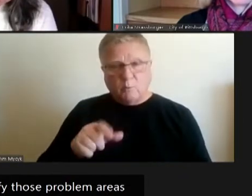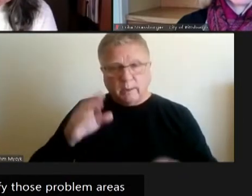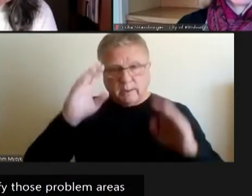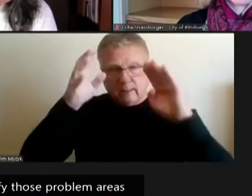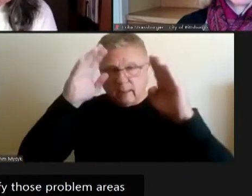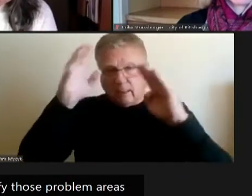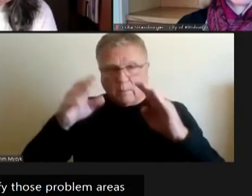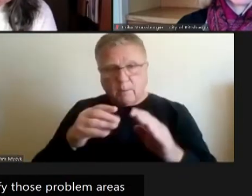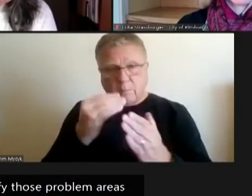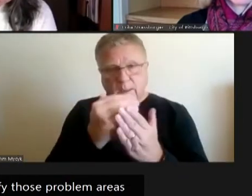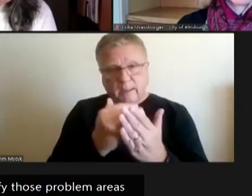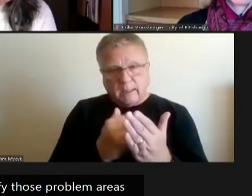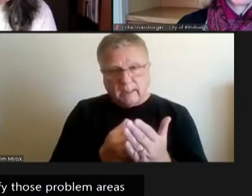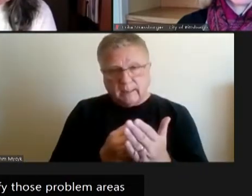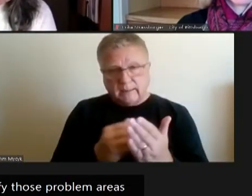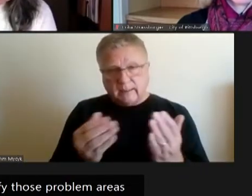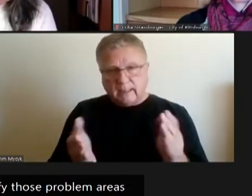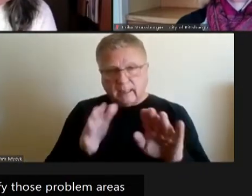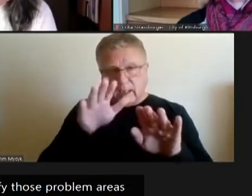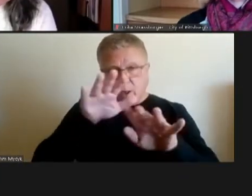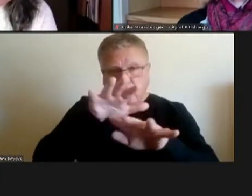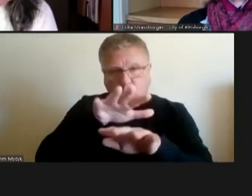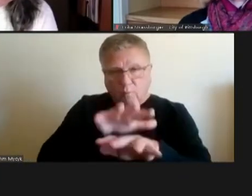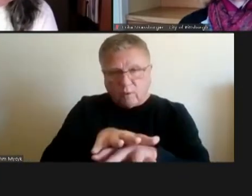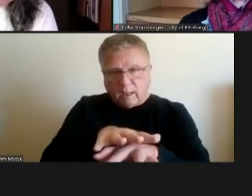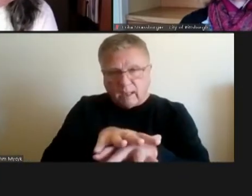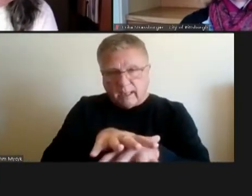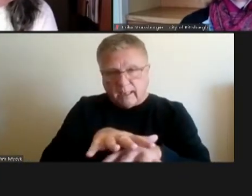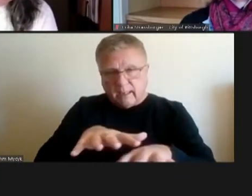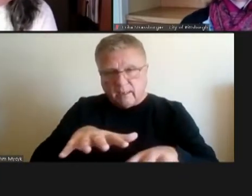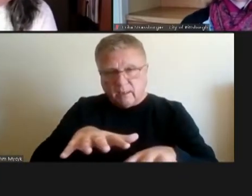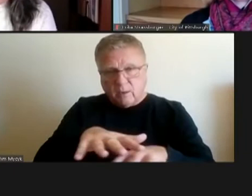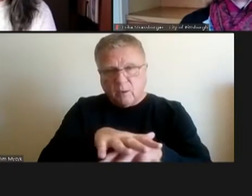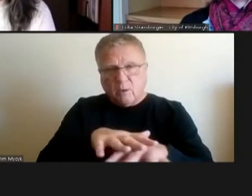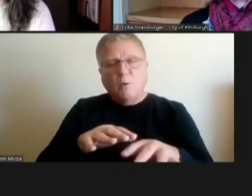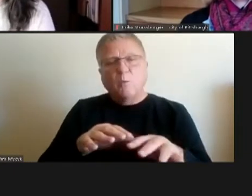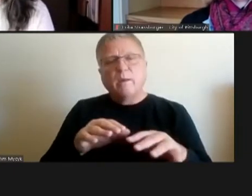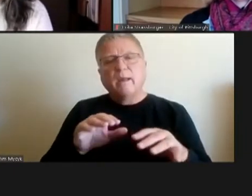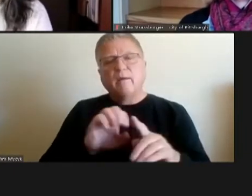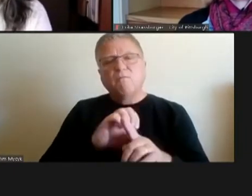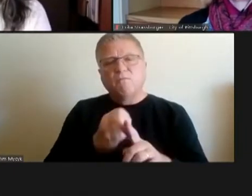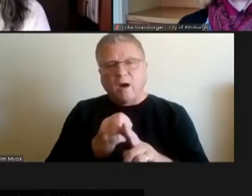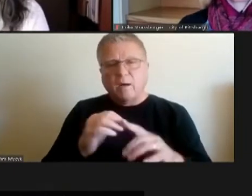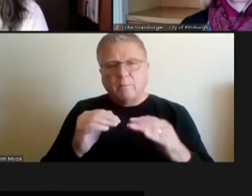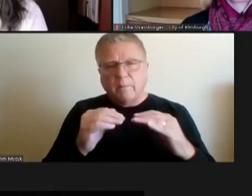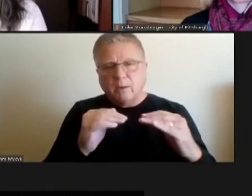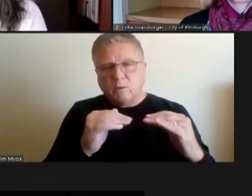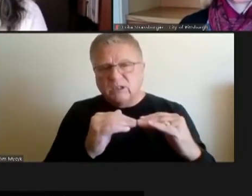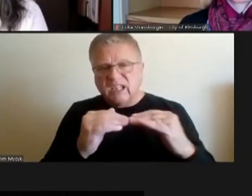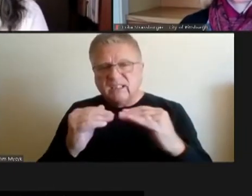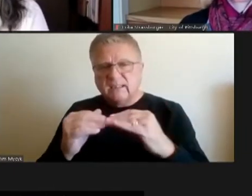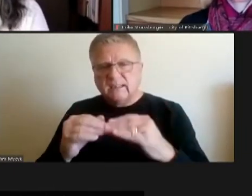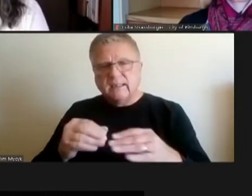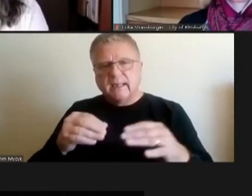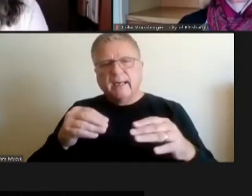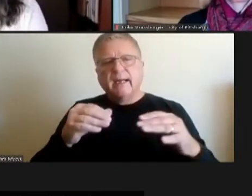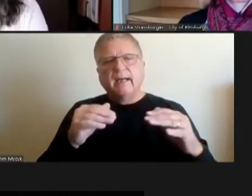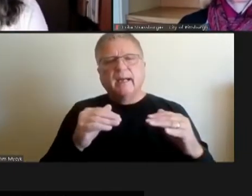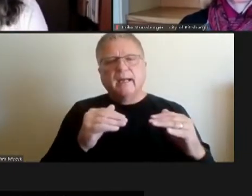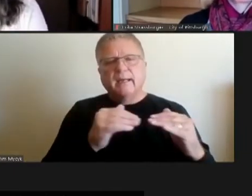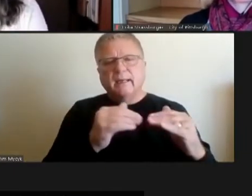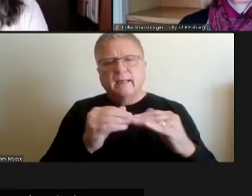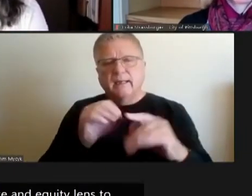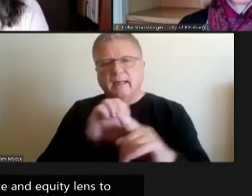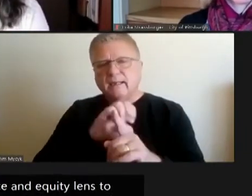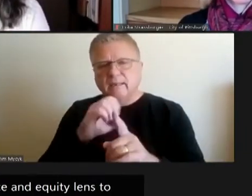need and then overlay it with that environmental justice and equity lens to make sure that we're making the right investments